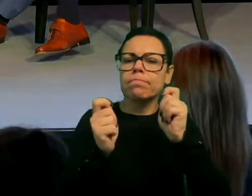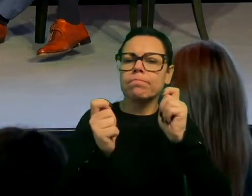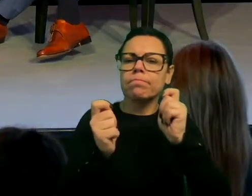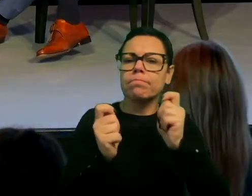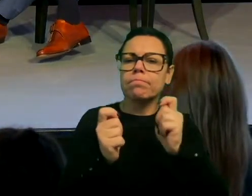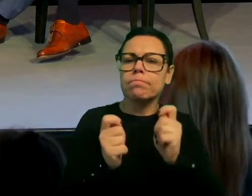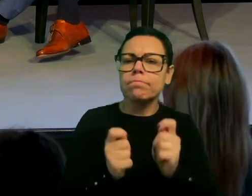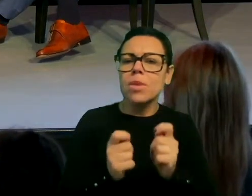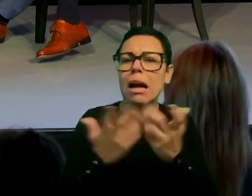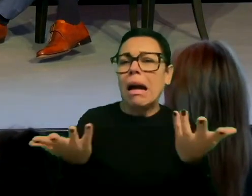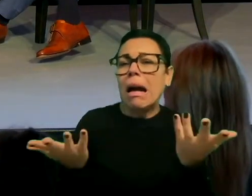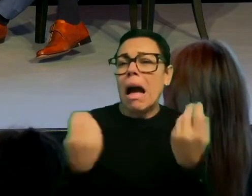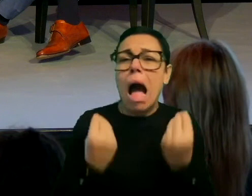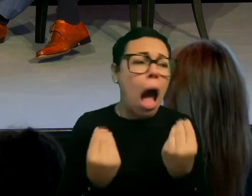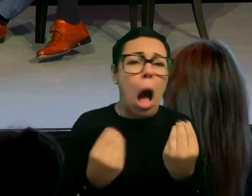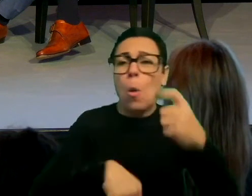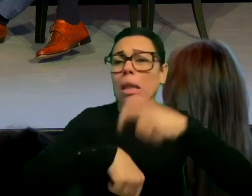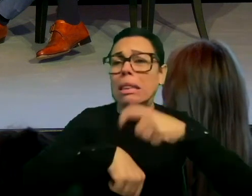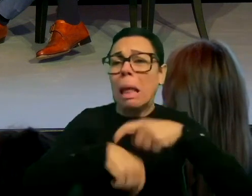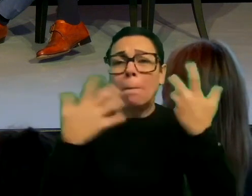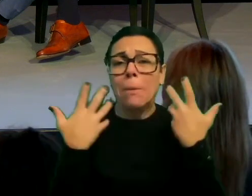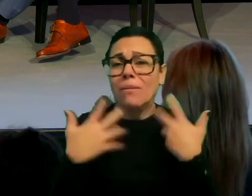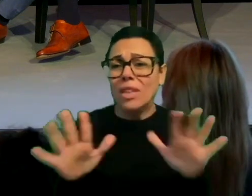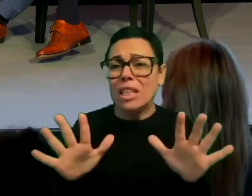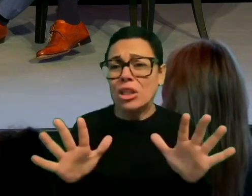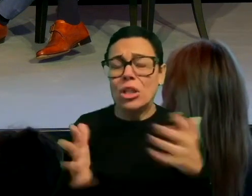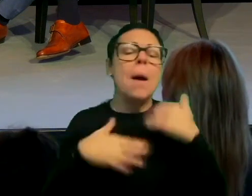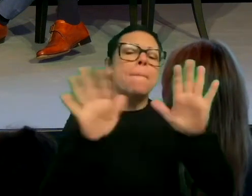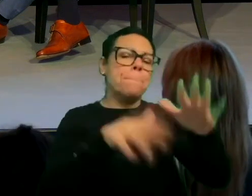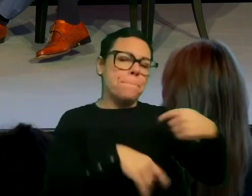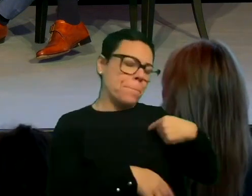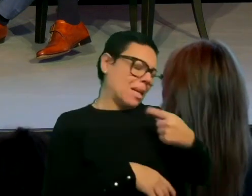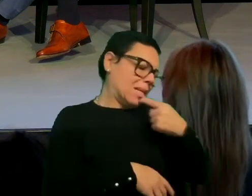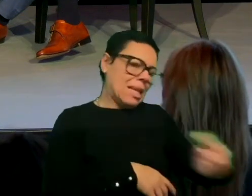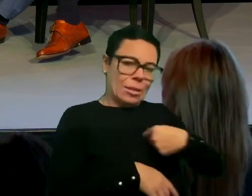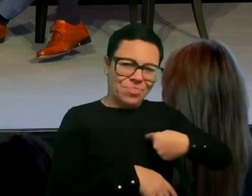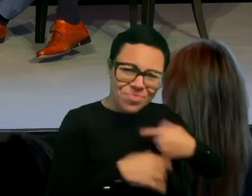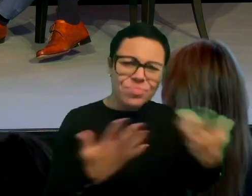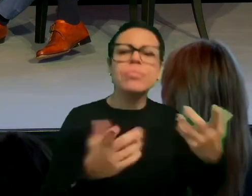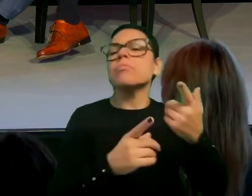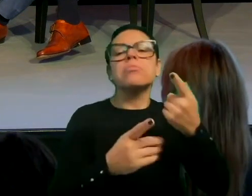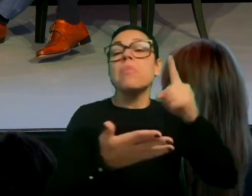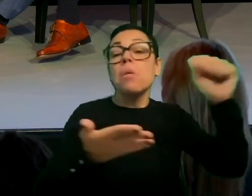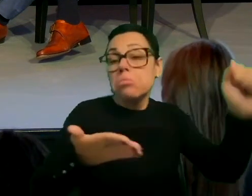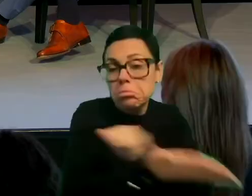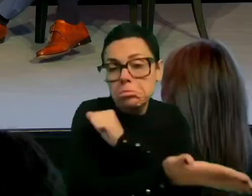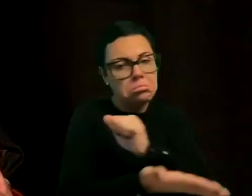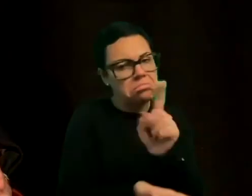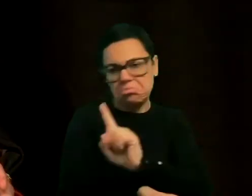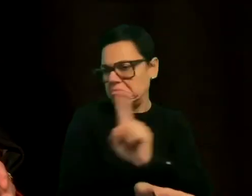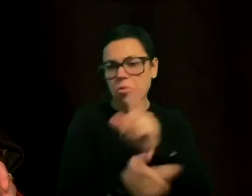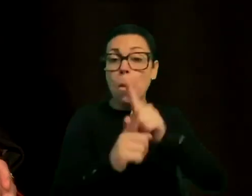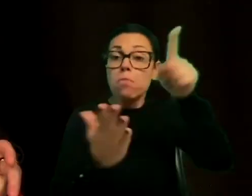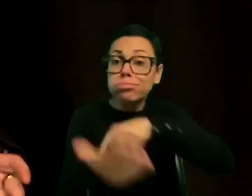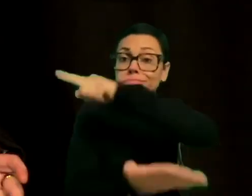I don't think you need to reshape public procurement from scratch. I think the basics are already there, and I do agree,